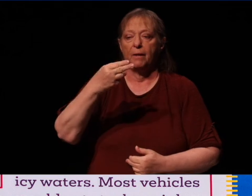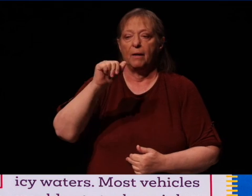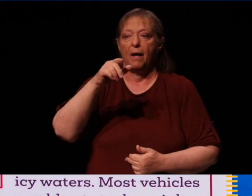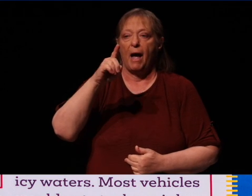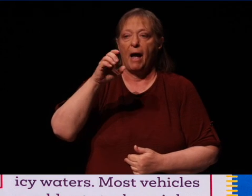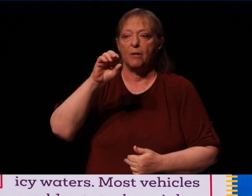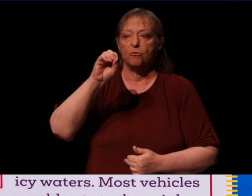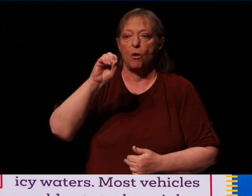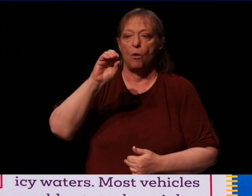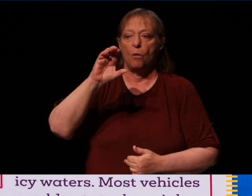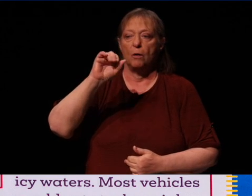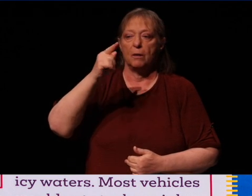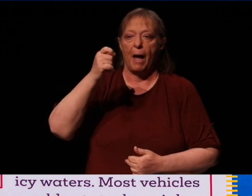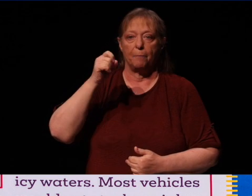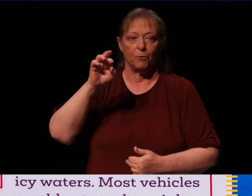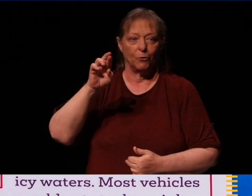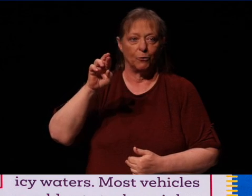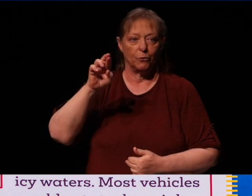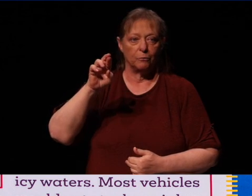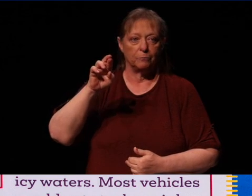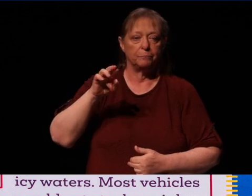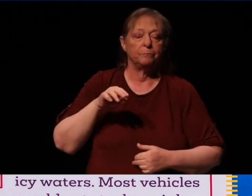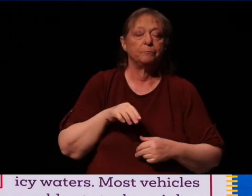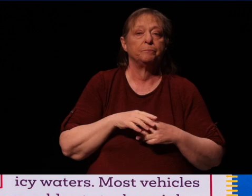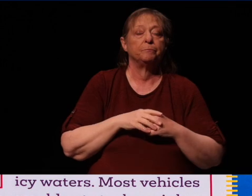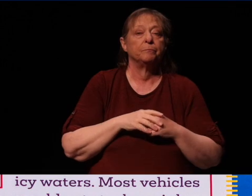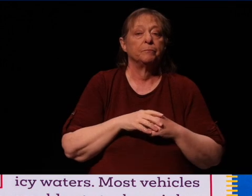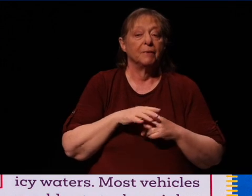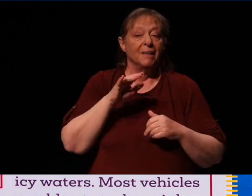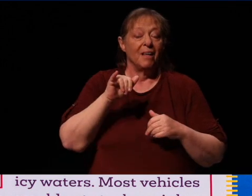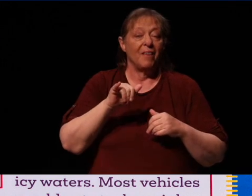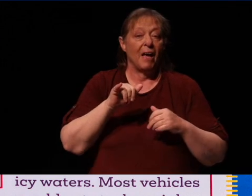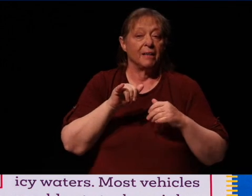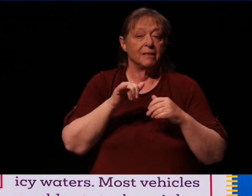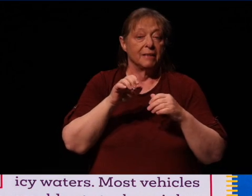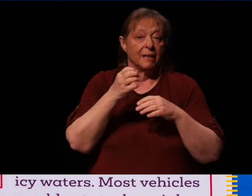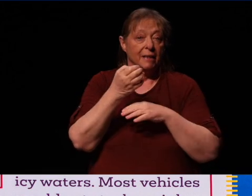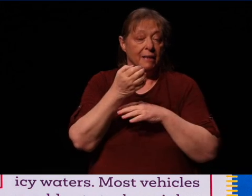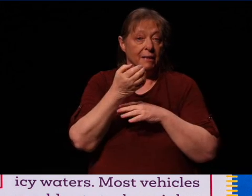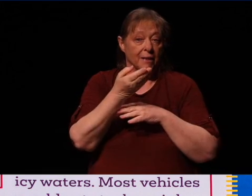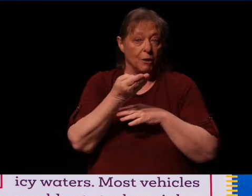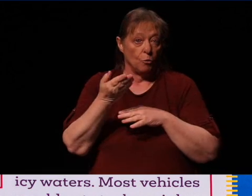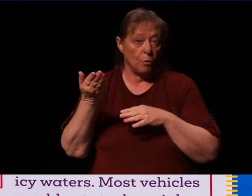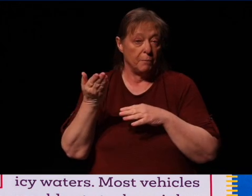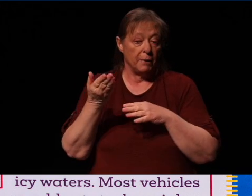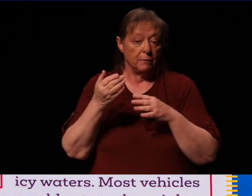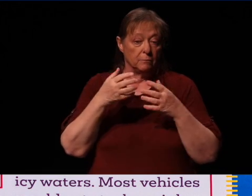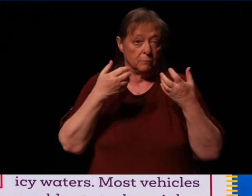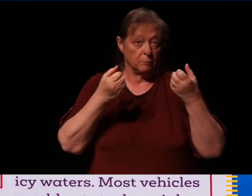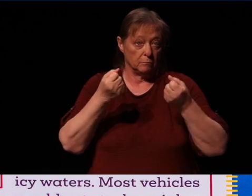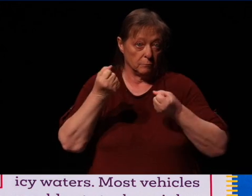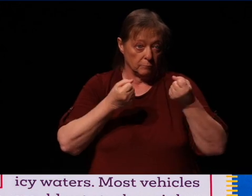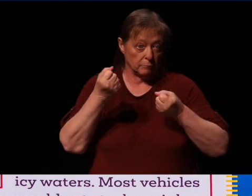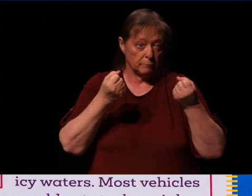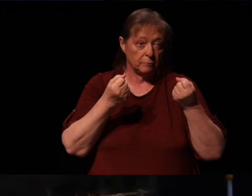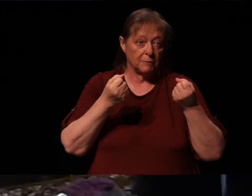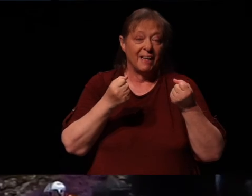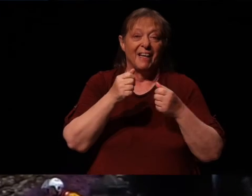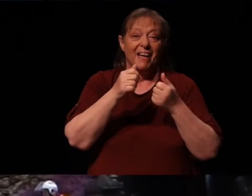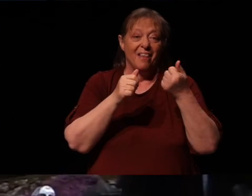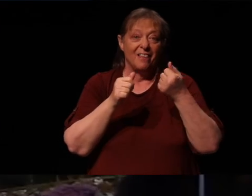patient. Hydrocopters are a piece of equipment that